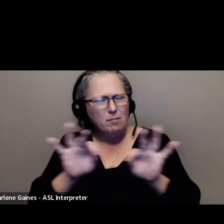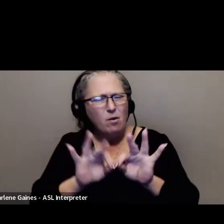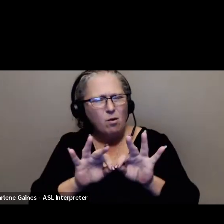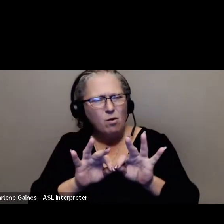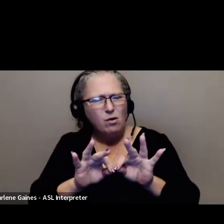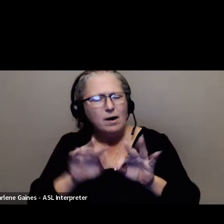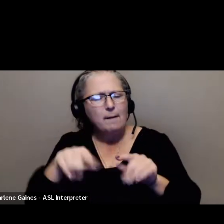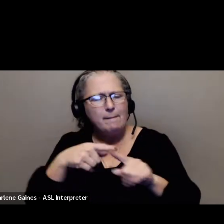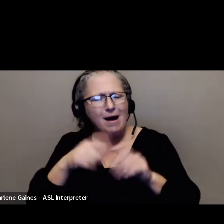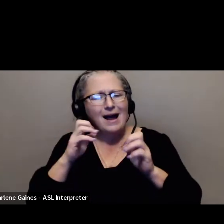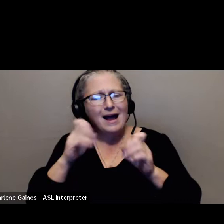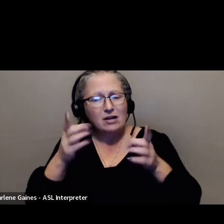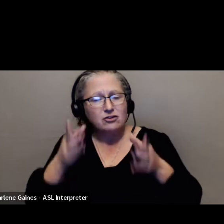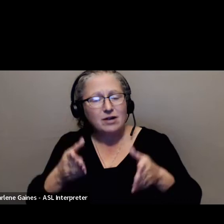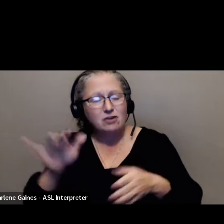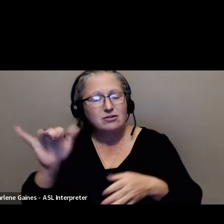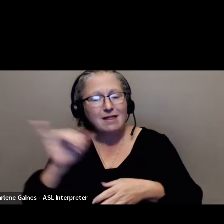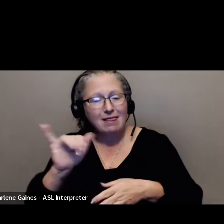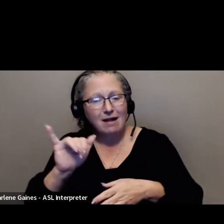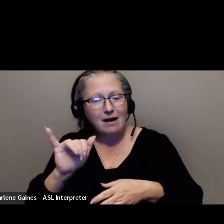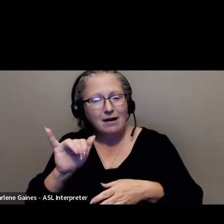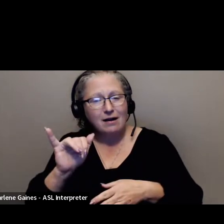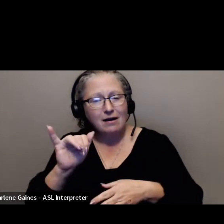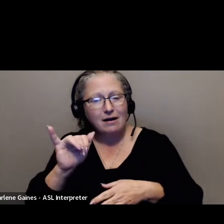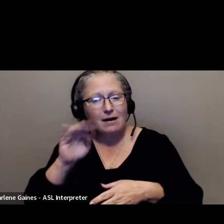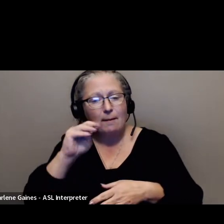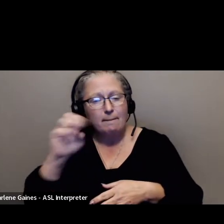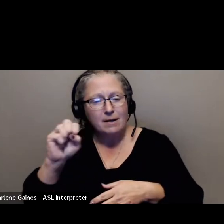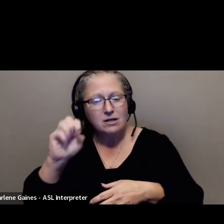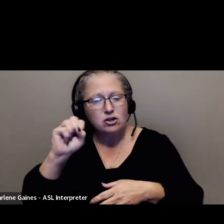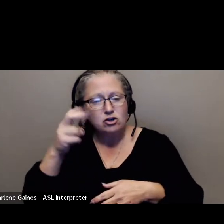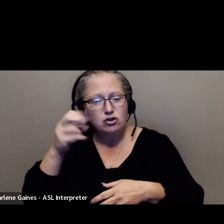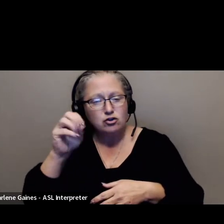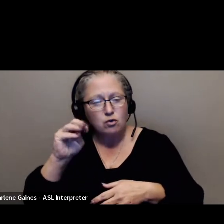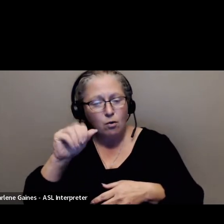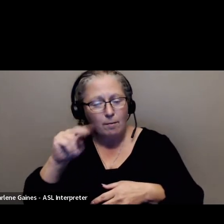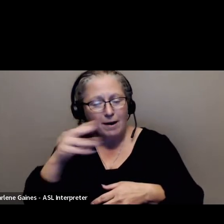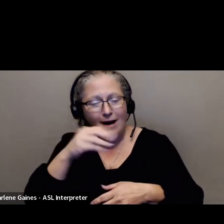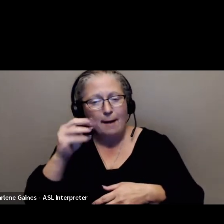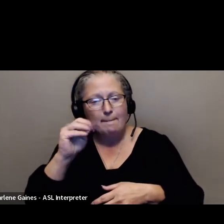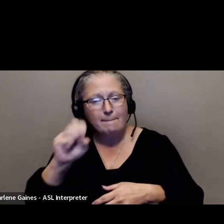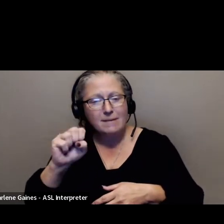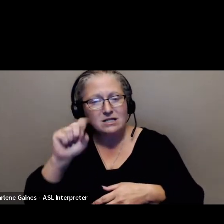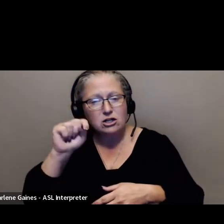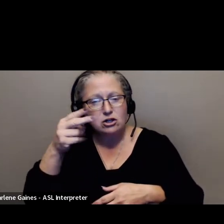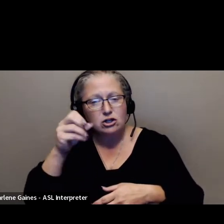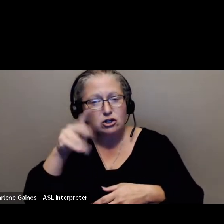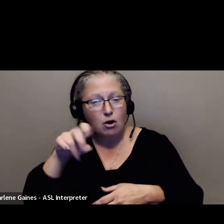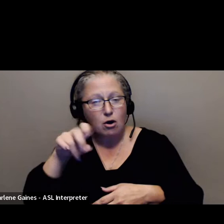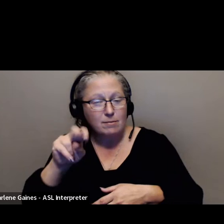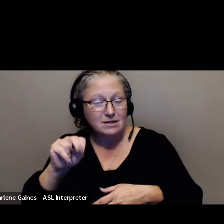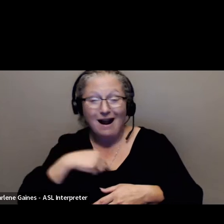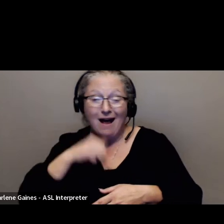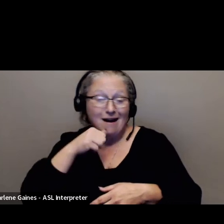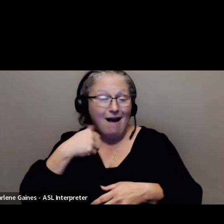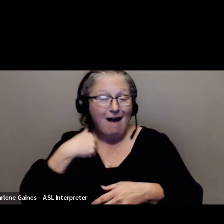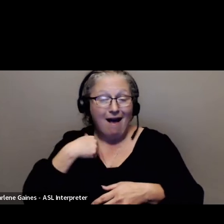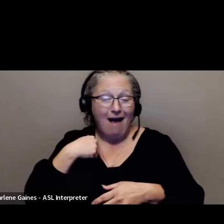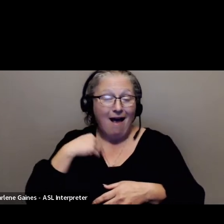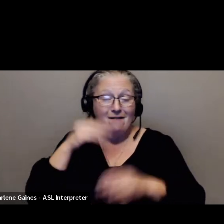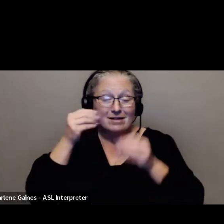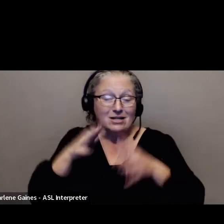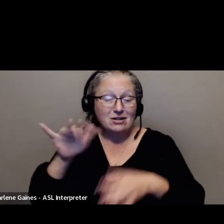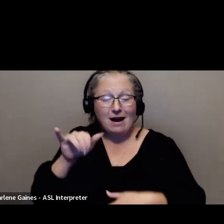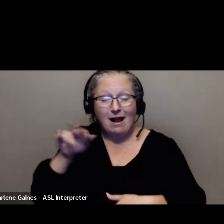having educators like Miss Showman and Miss Thompson. I did not have a Miss Showman or Miss